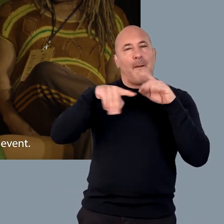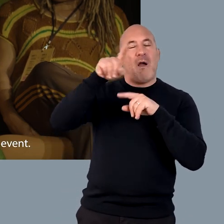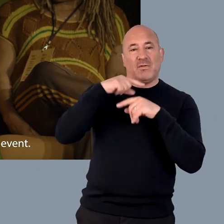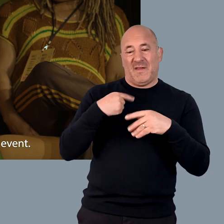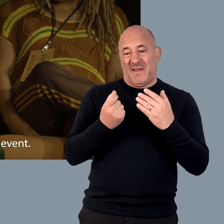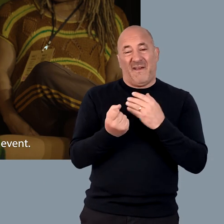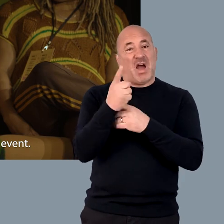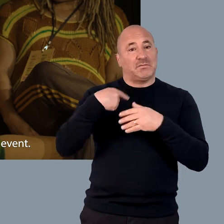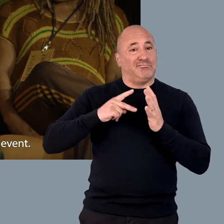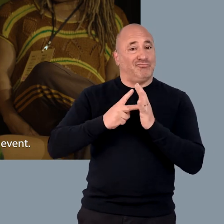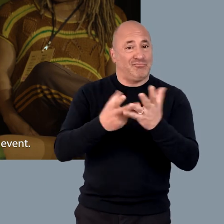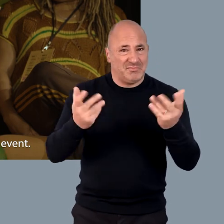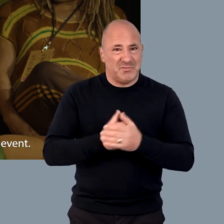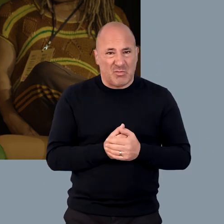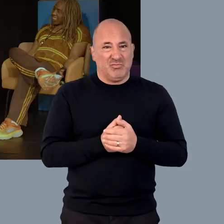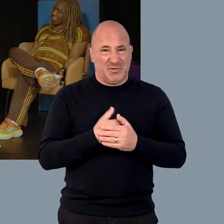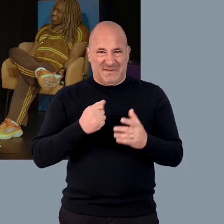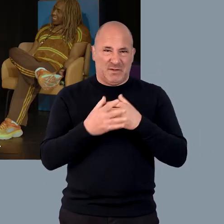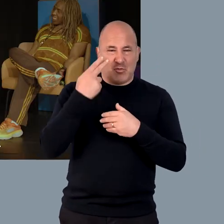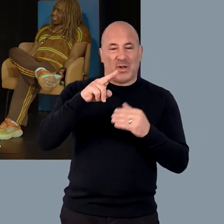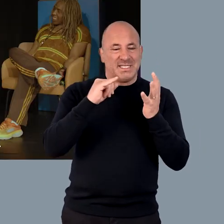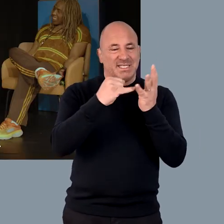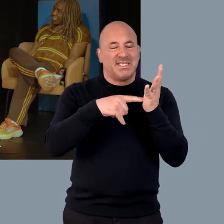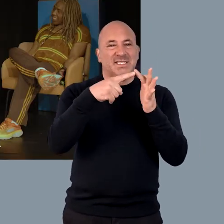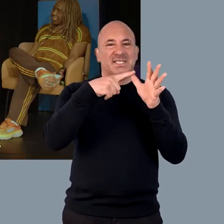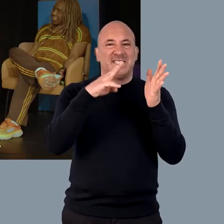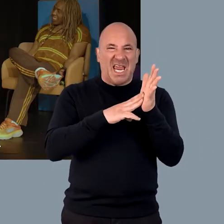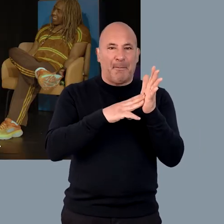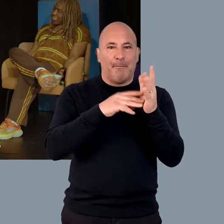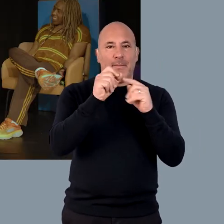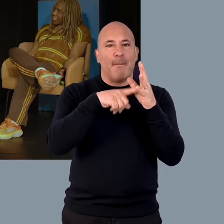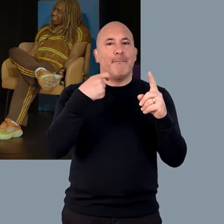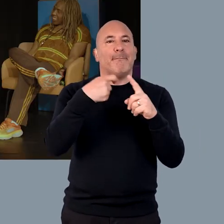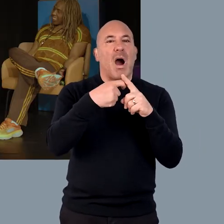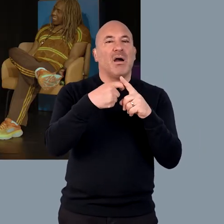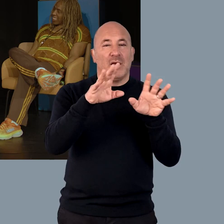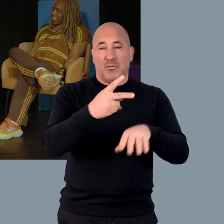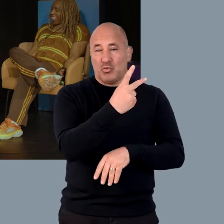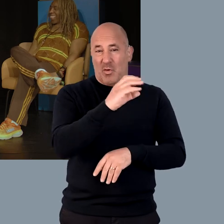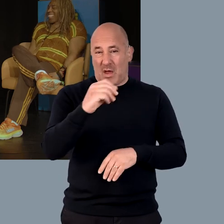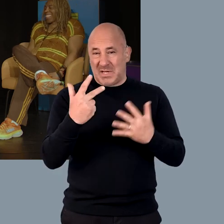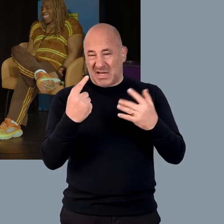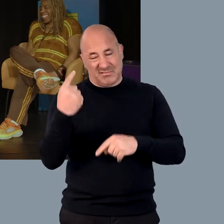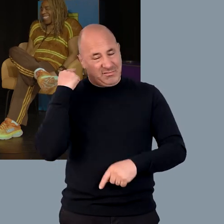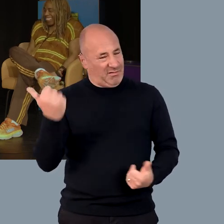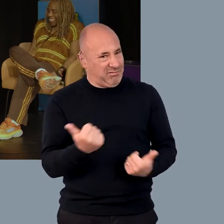above the pub. But I was like, wow, I'm going to put on this event. It was steampunk, but it was like 2008. So it was it was cool. All right.